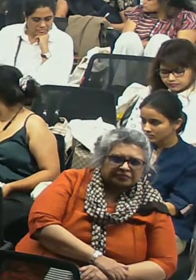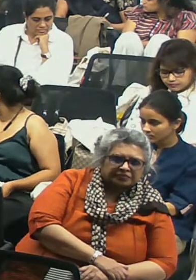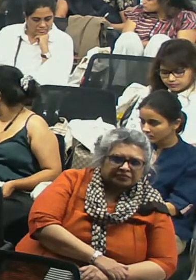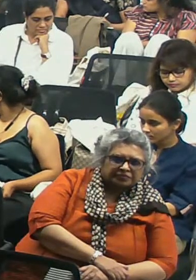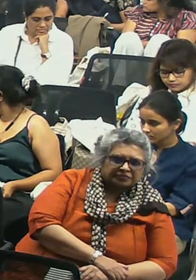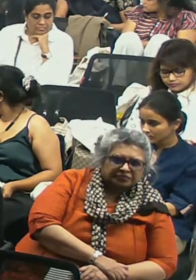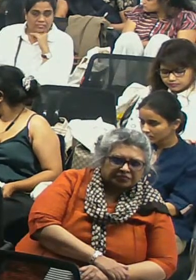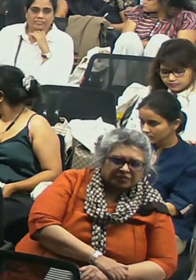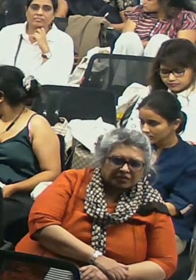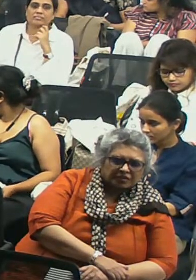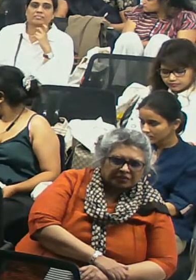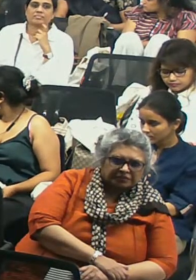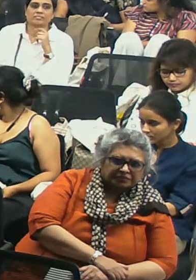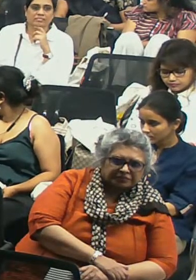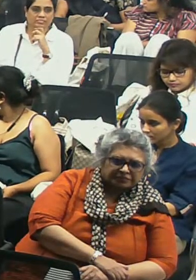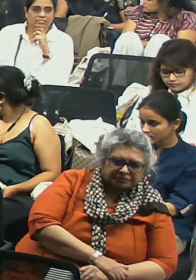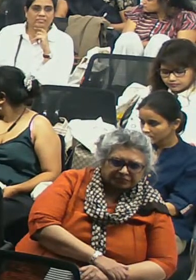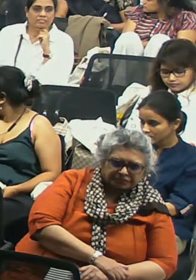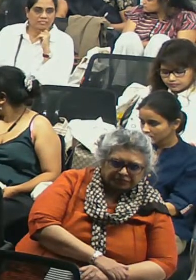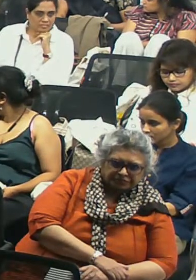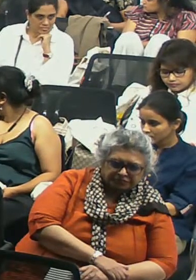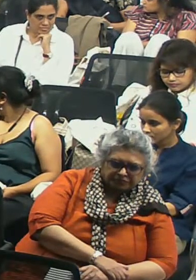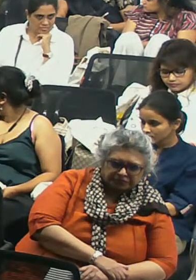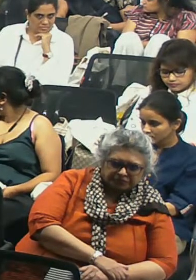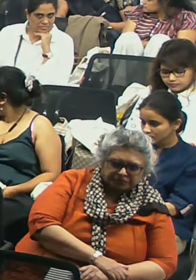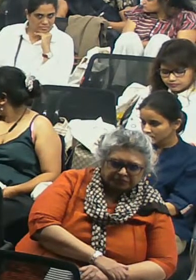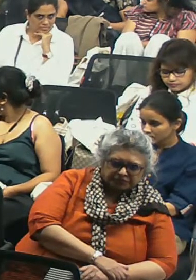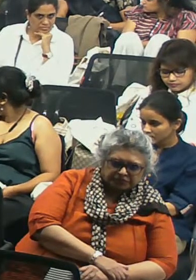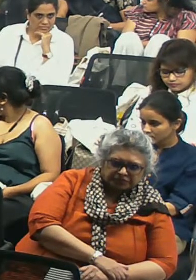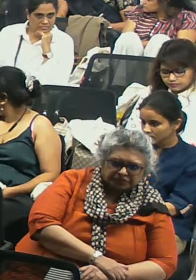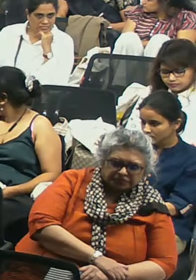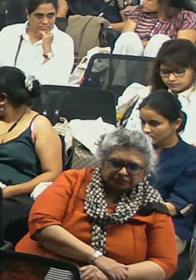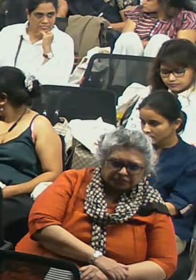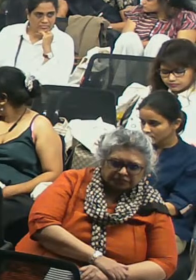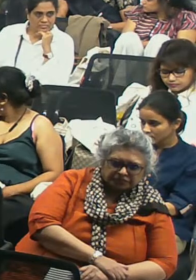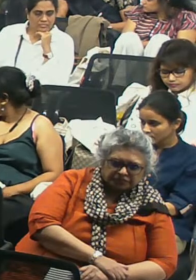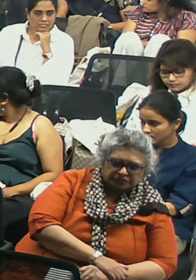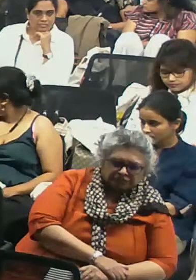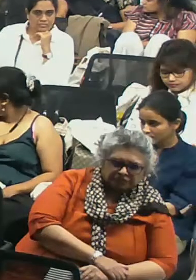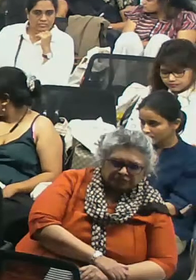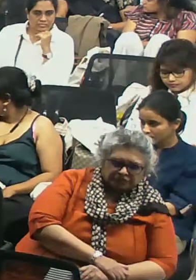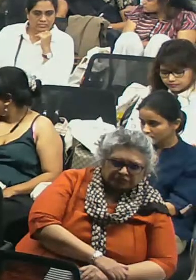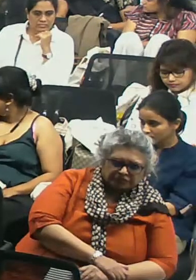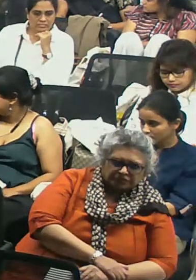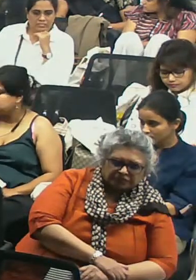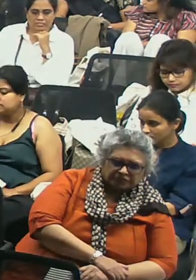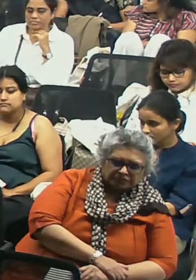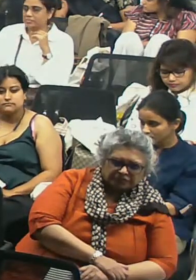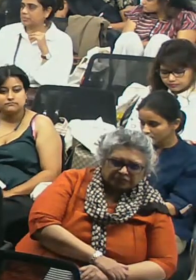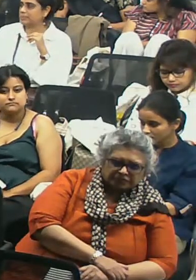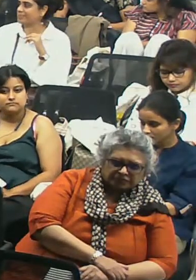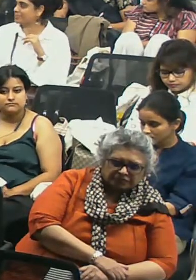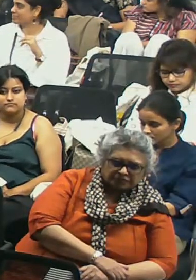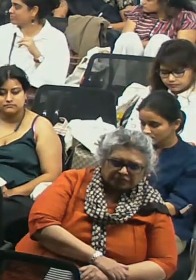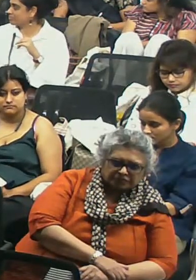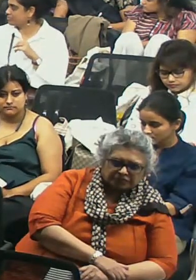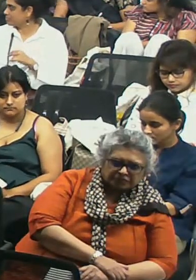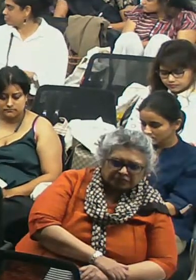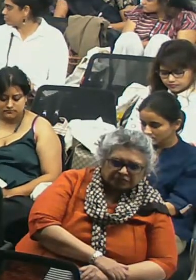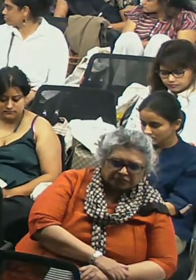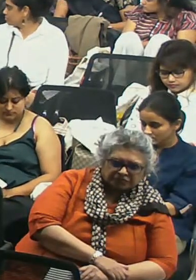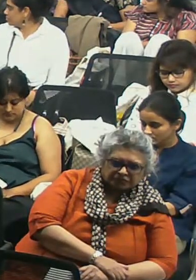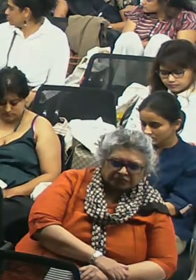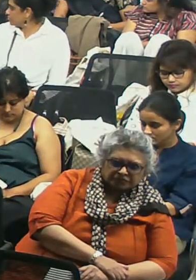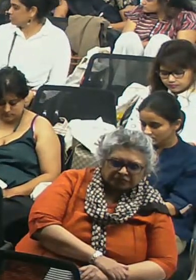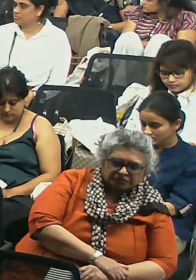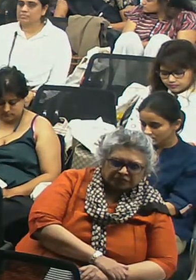lot of ISL interpreters that are present in different museums. And MEP is one of the few museums where I've seen tactile art that is accessible for people